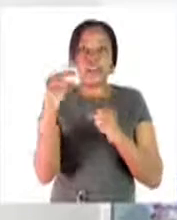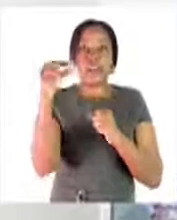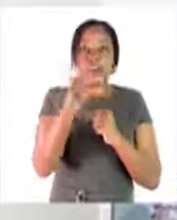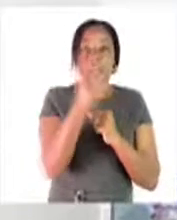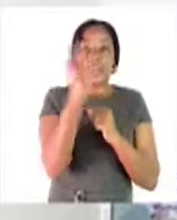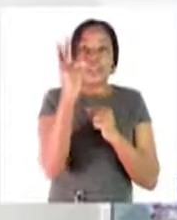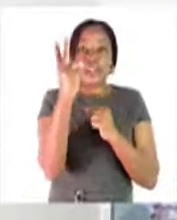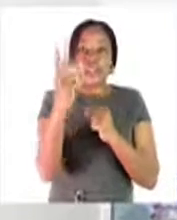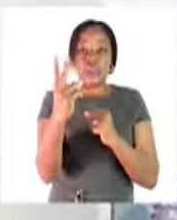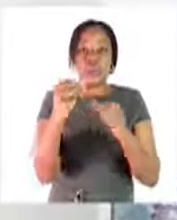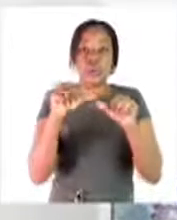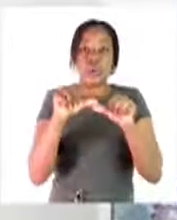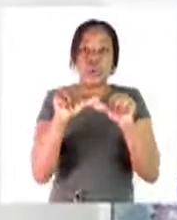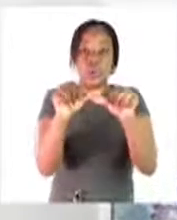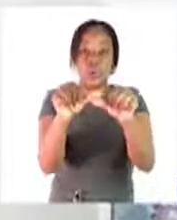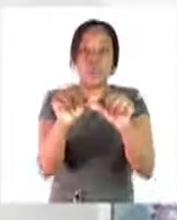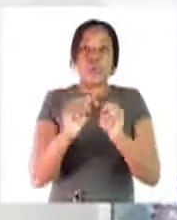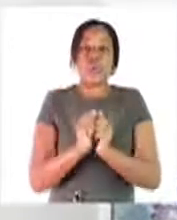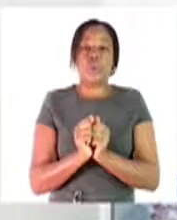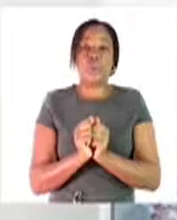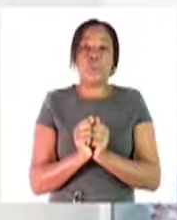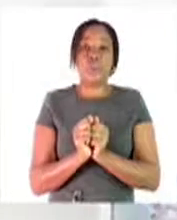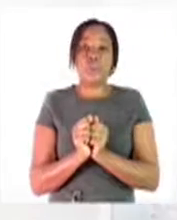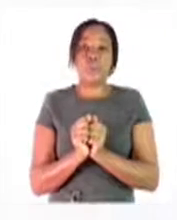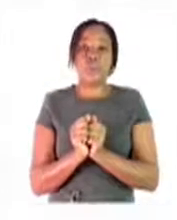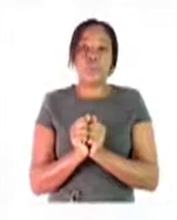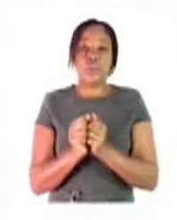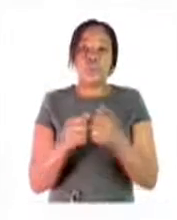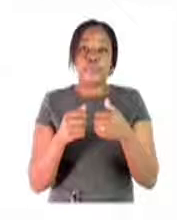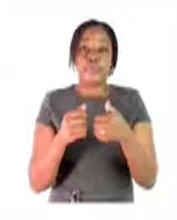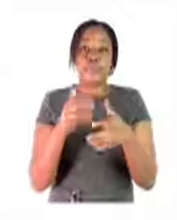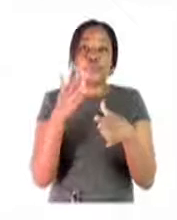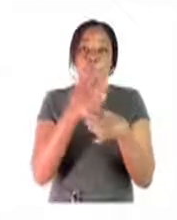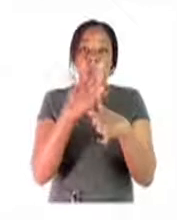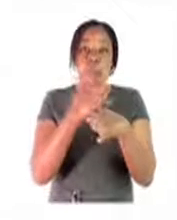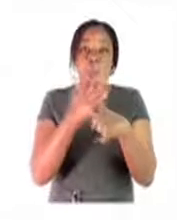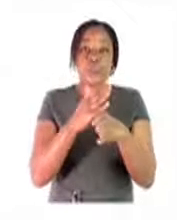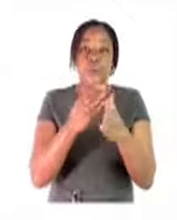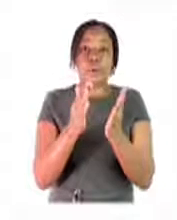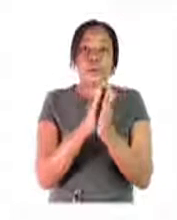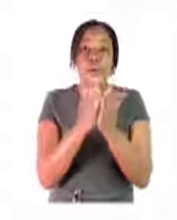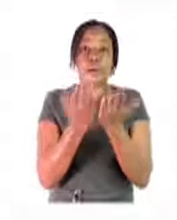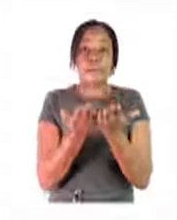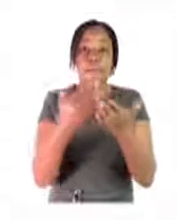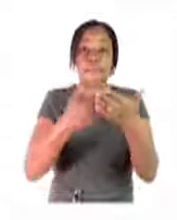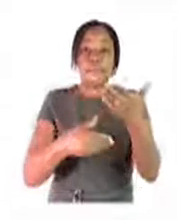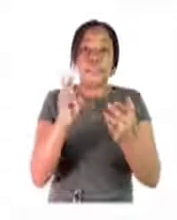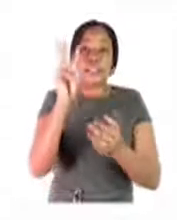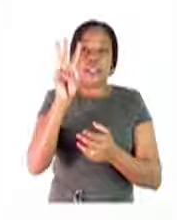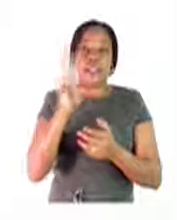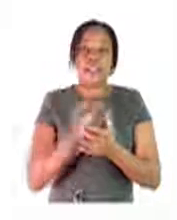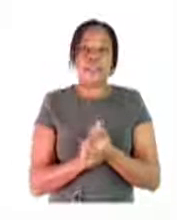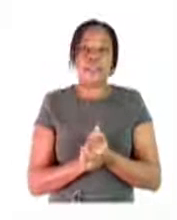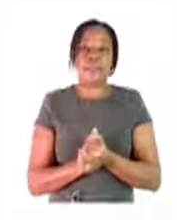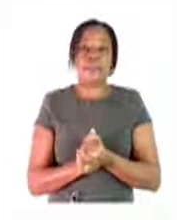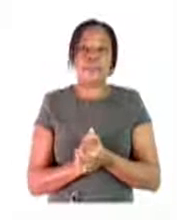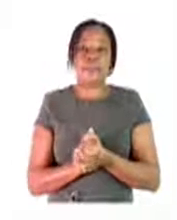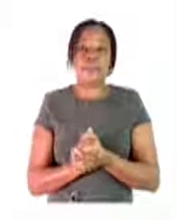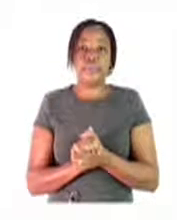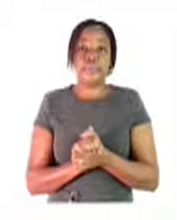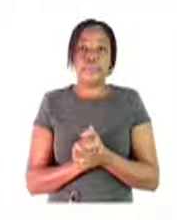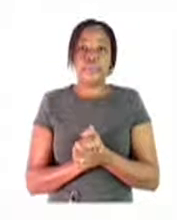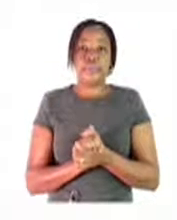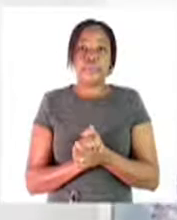on page 3. Finish up all the counting by filling in all the numbers. Let's go to the next page.